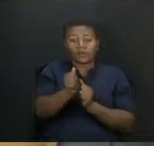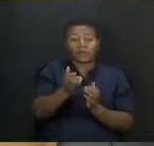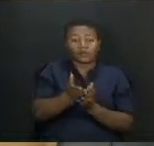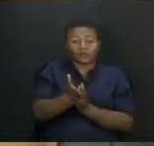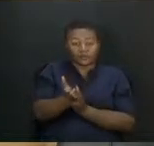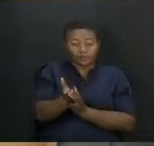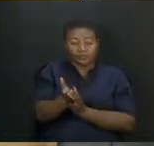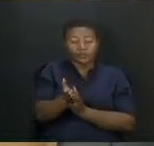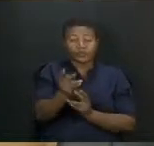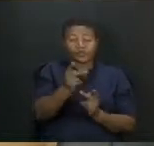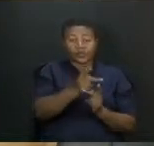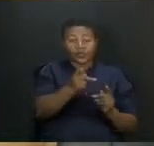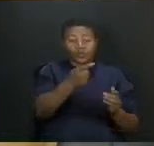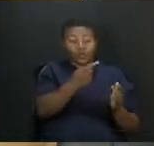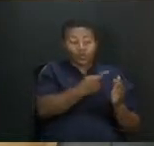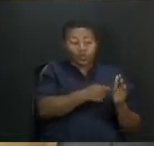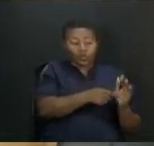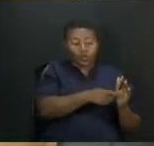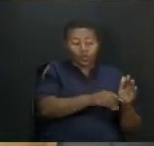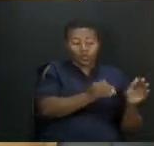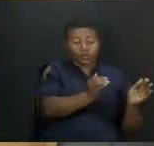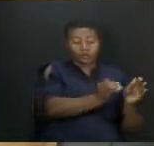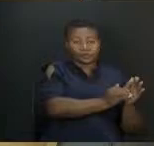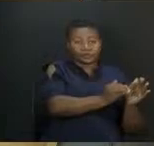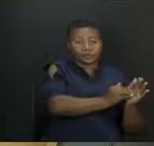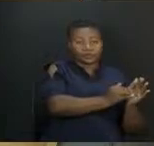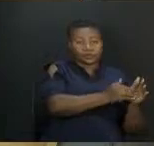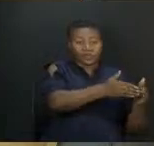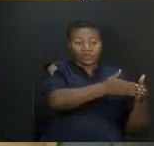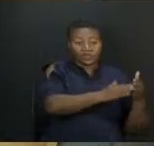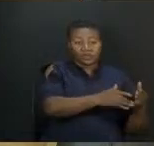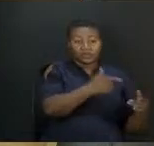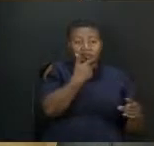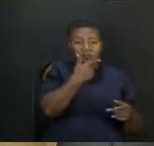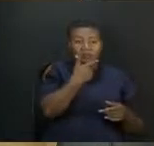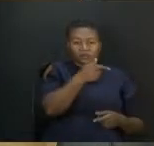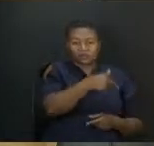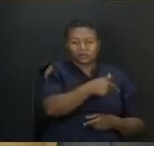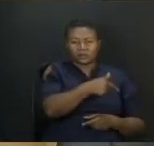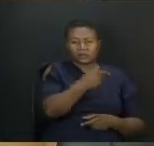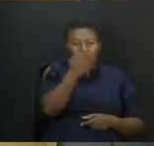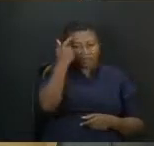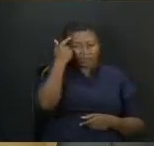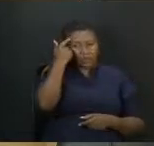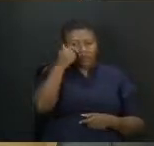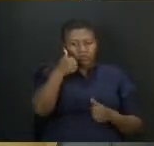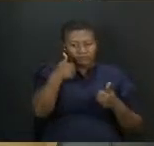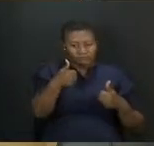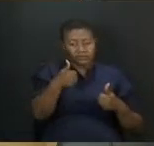the honourable leader is making is a good one. I mean, the government is doing what